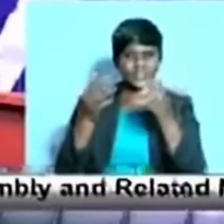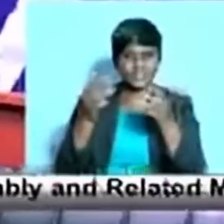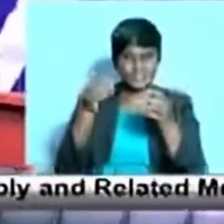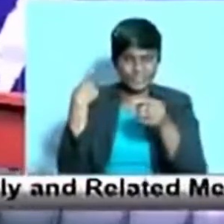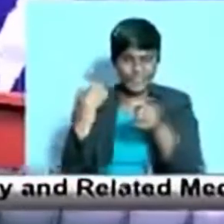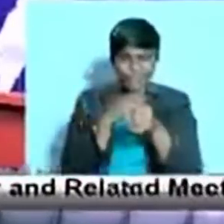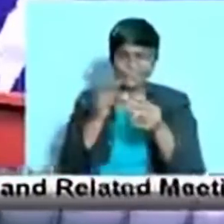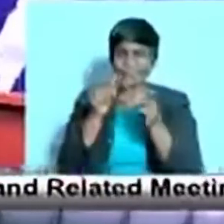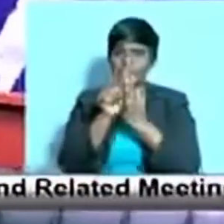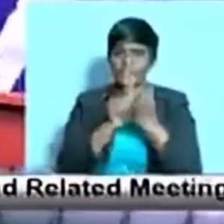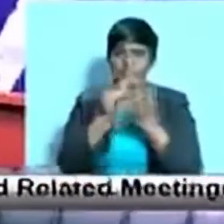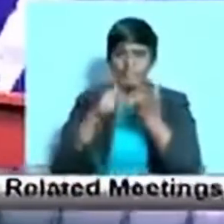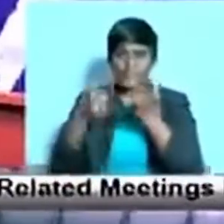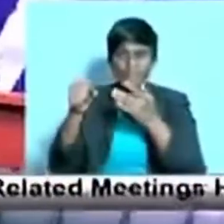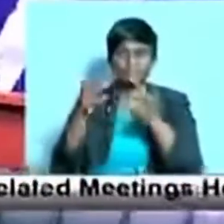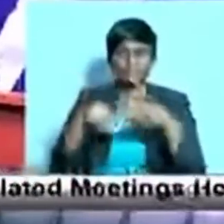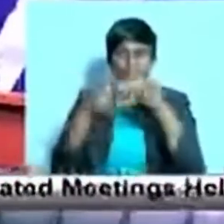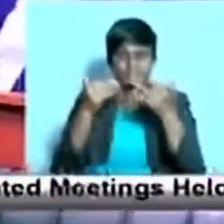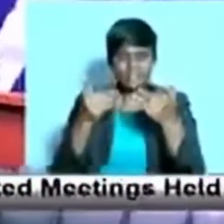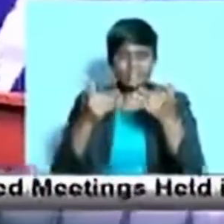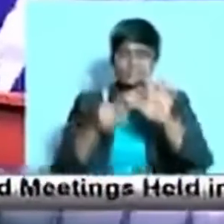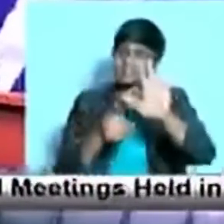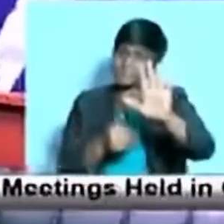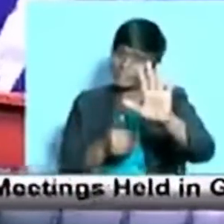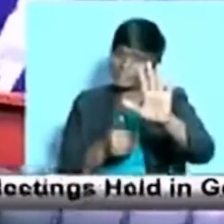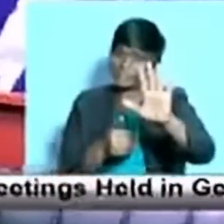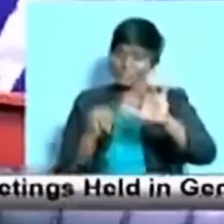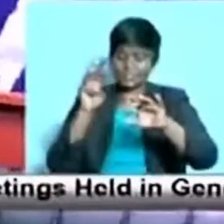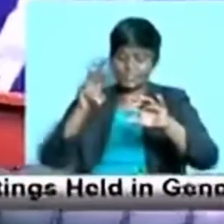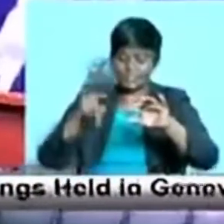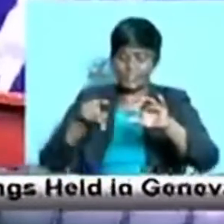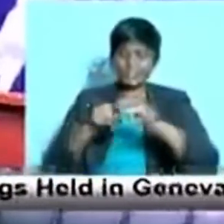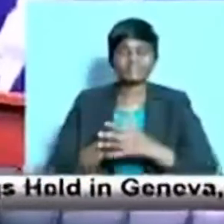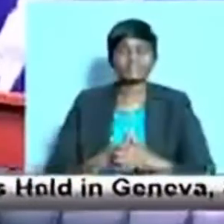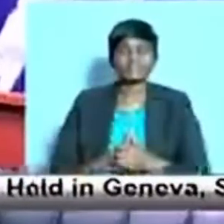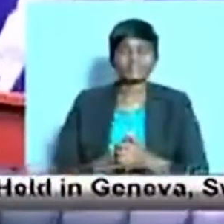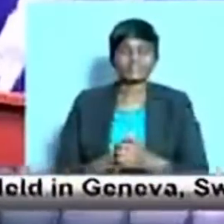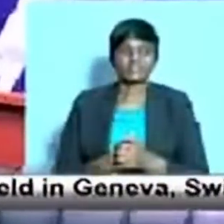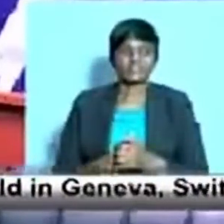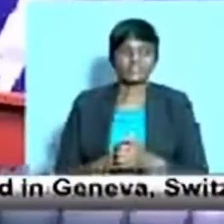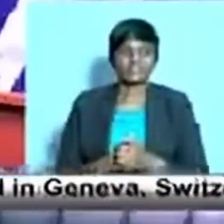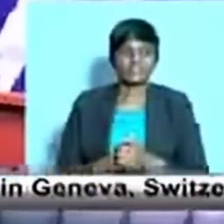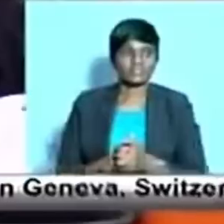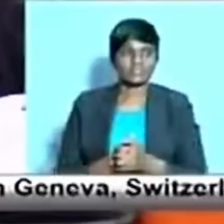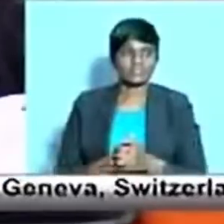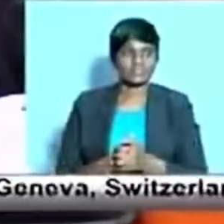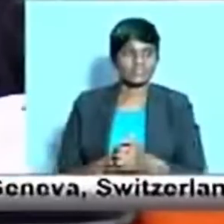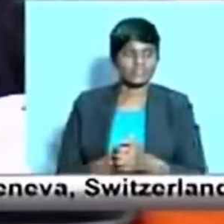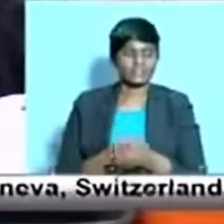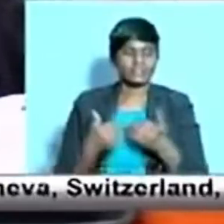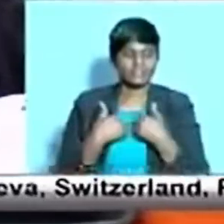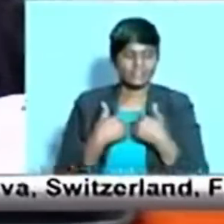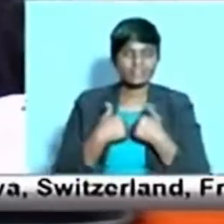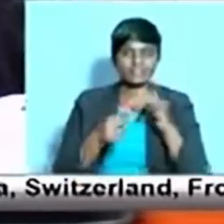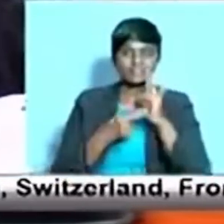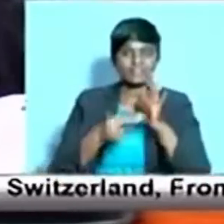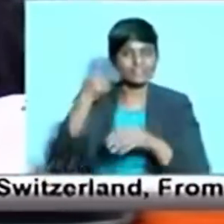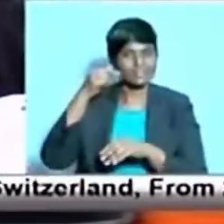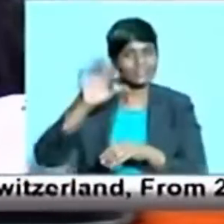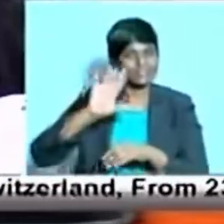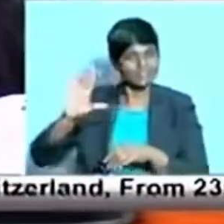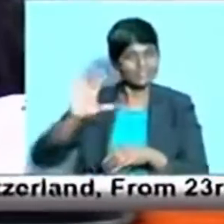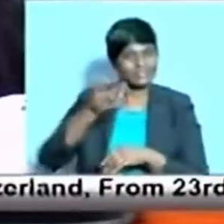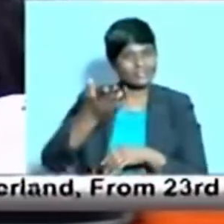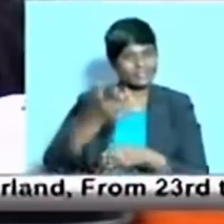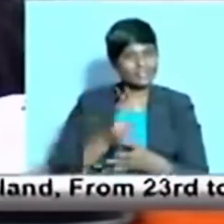diplomacy will you promulgate? Order, honorable member. There is an indication for a point